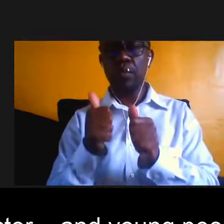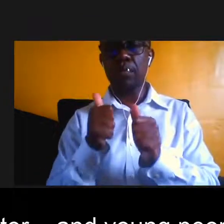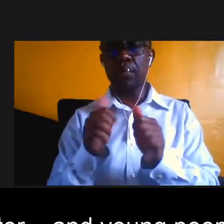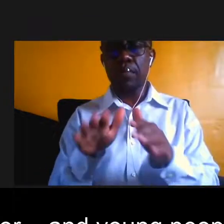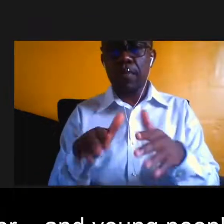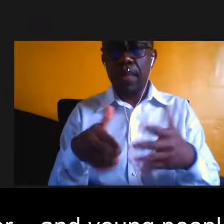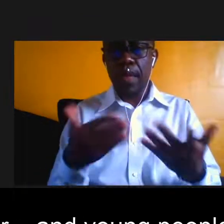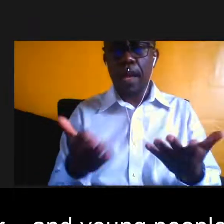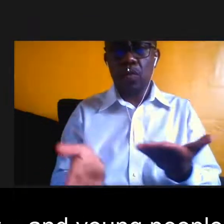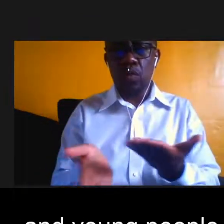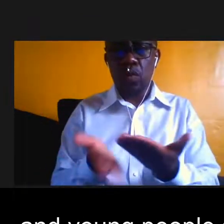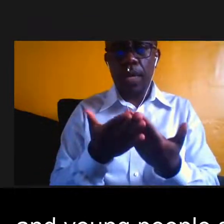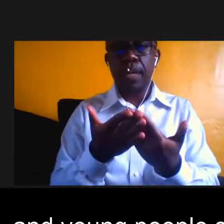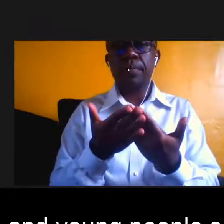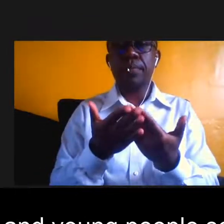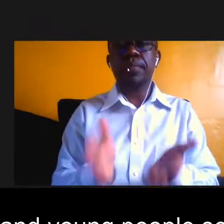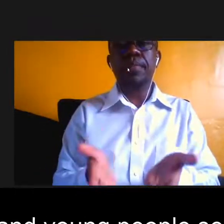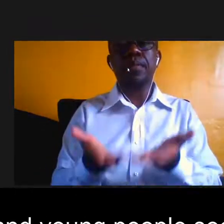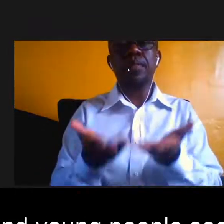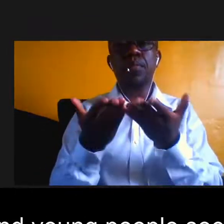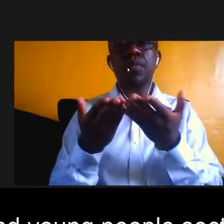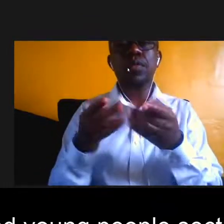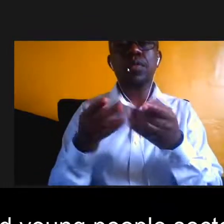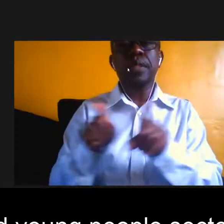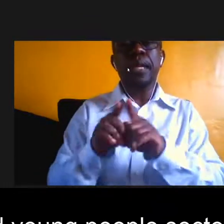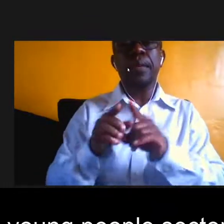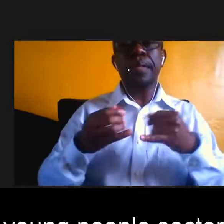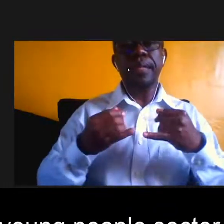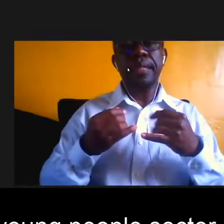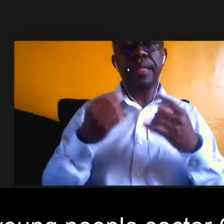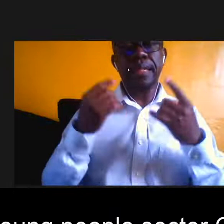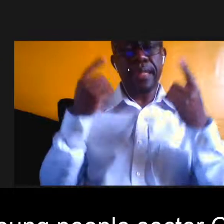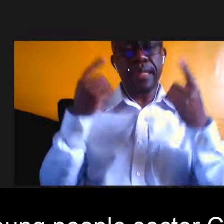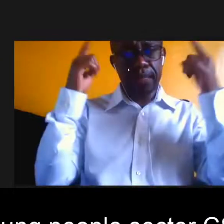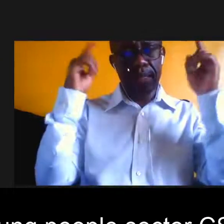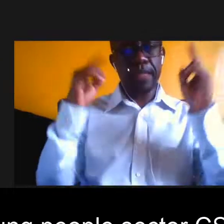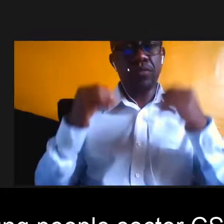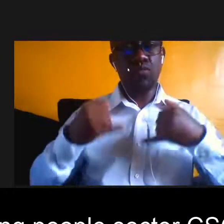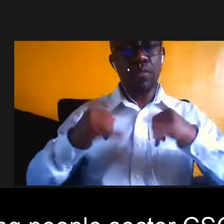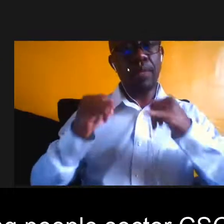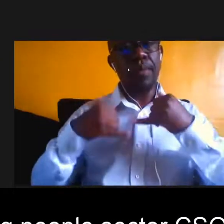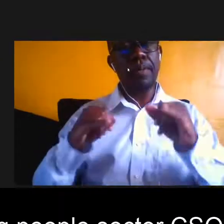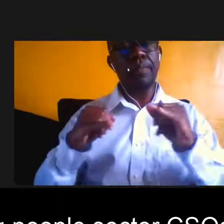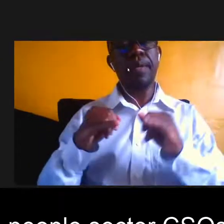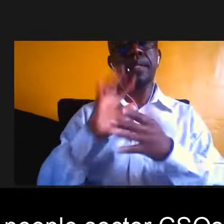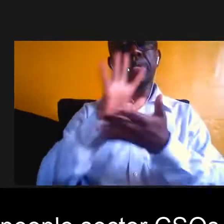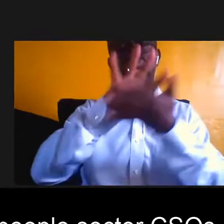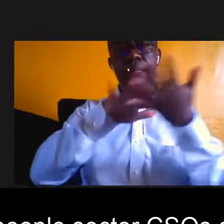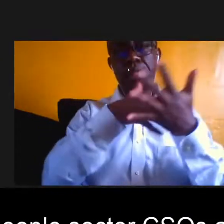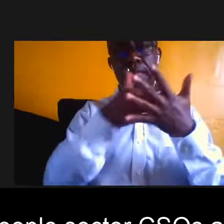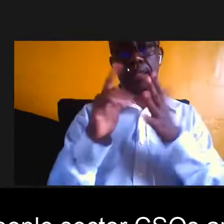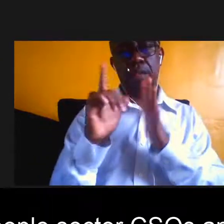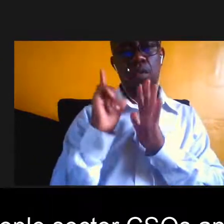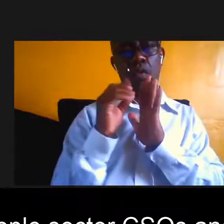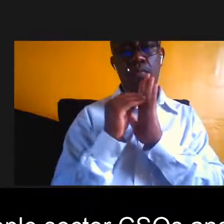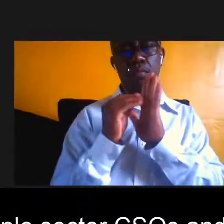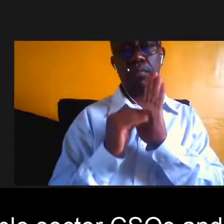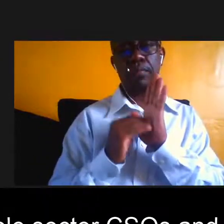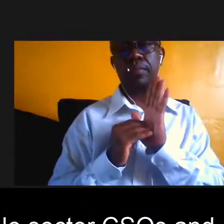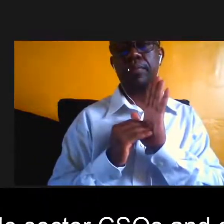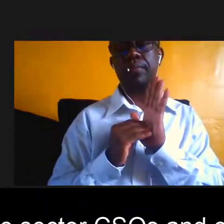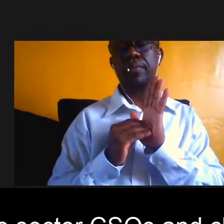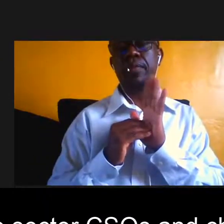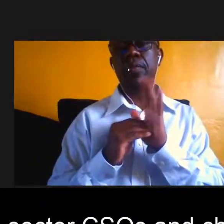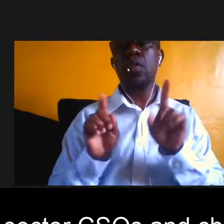committee and successfully implement the charter? Then the second other thing that I would want